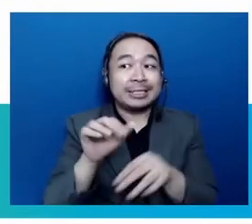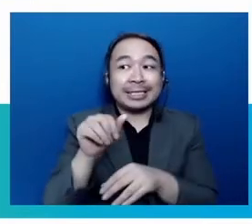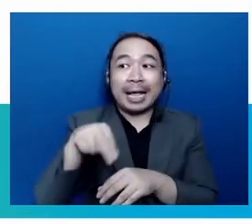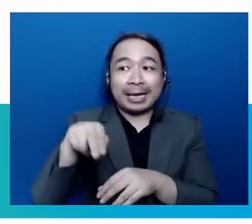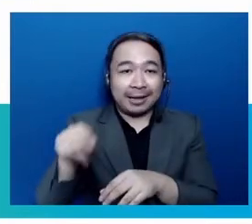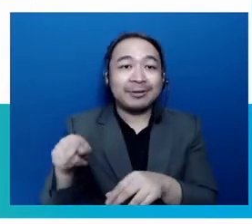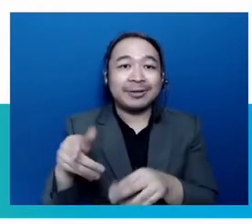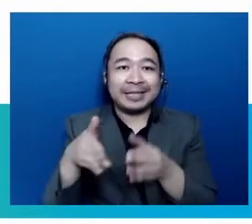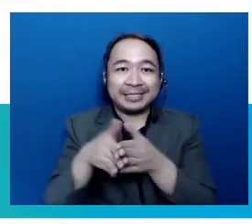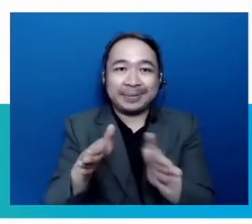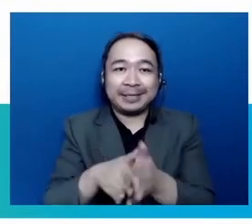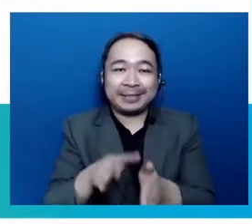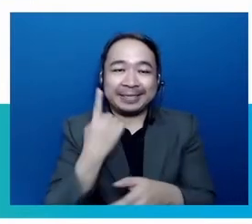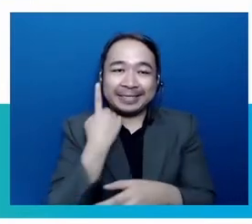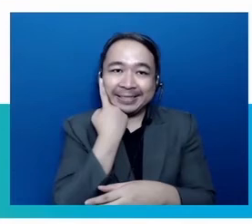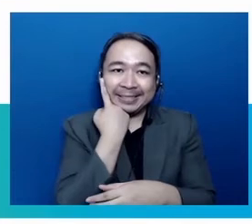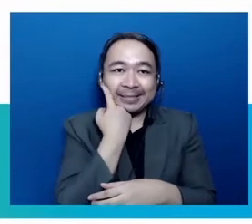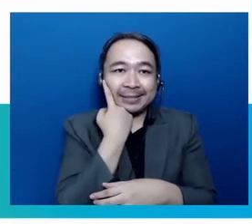that